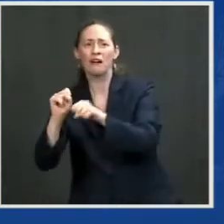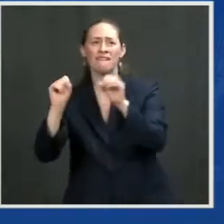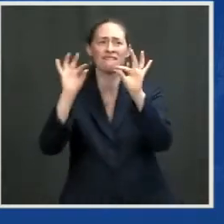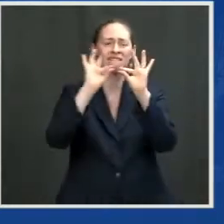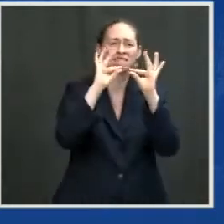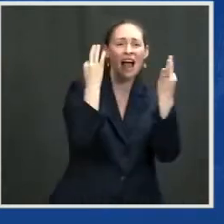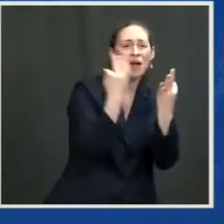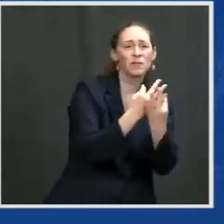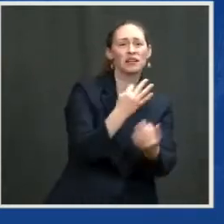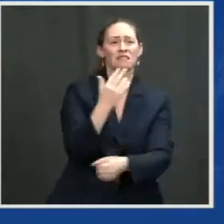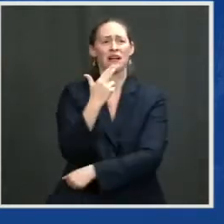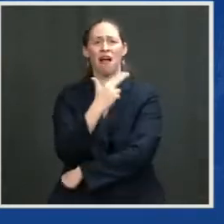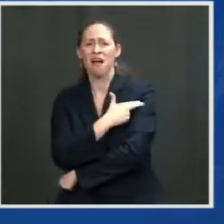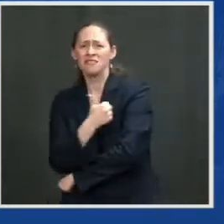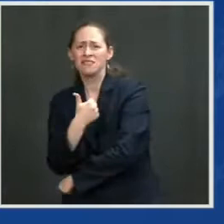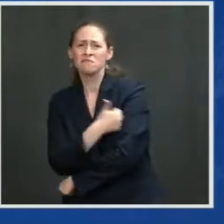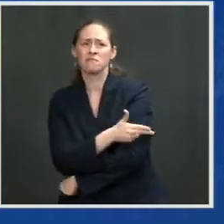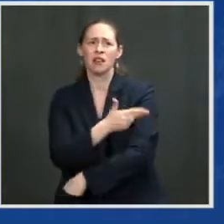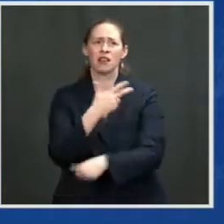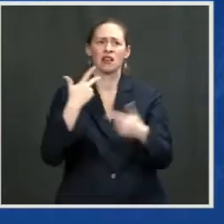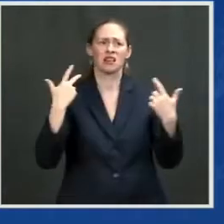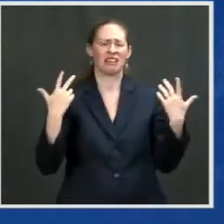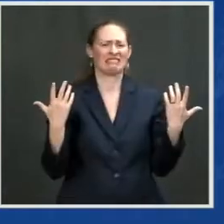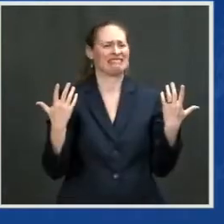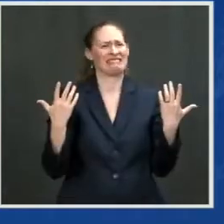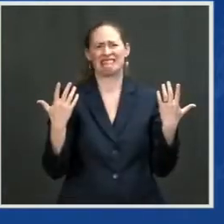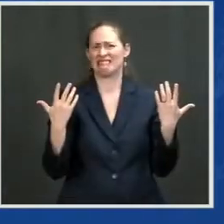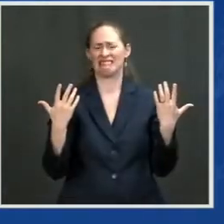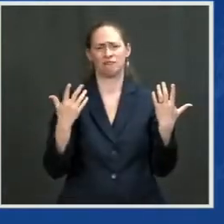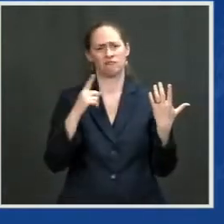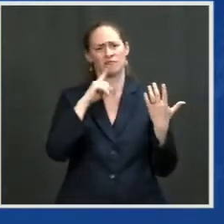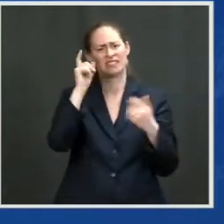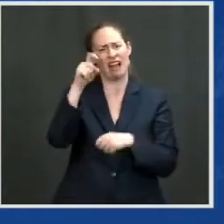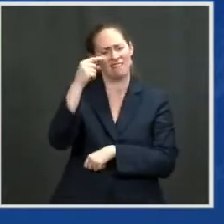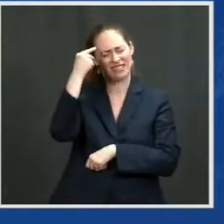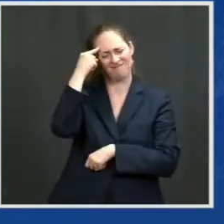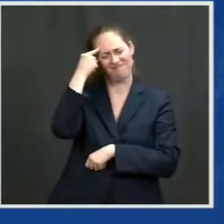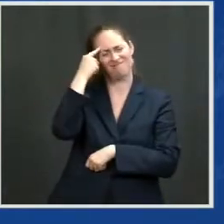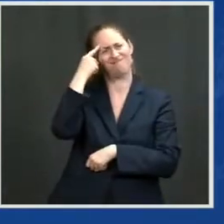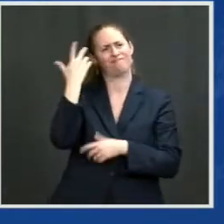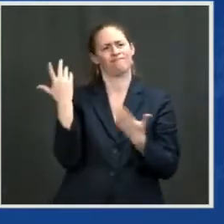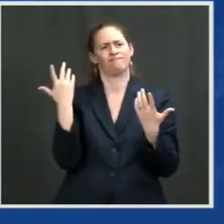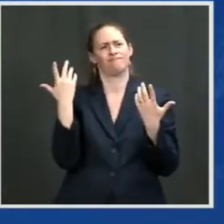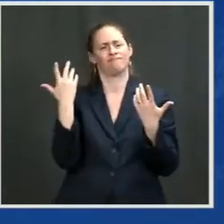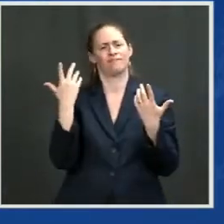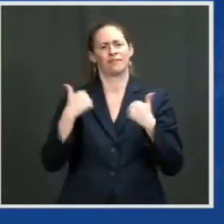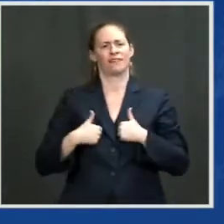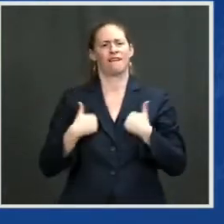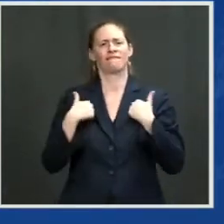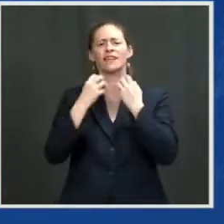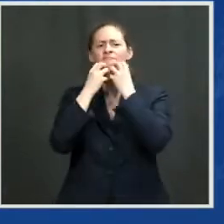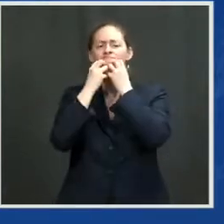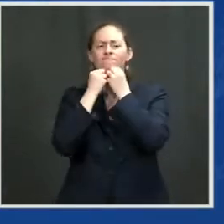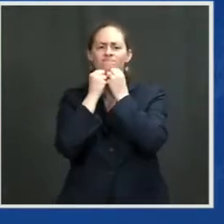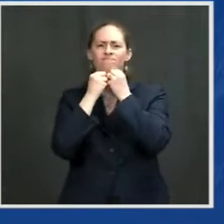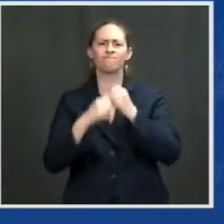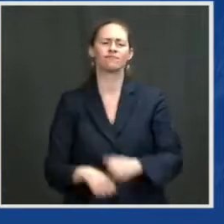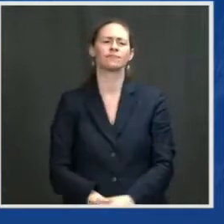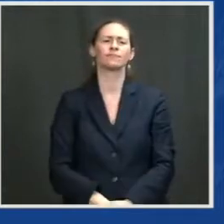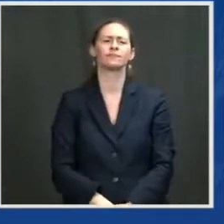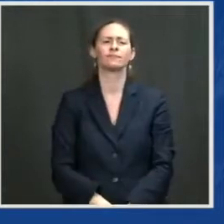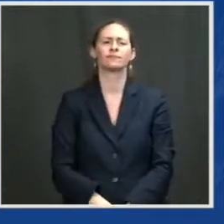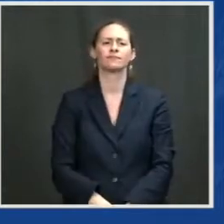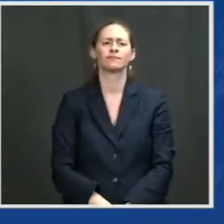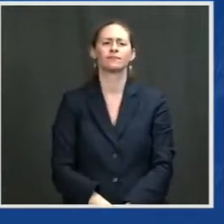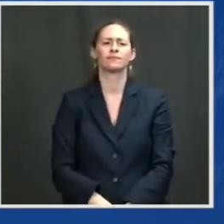jobs and also saving lives. You know, my mother used to have an expression, Gov. She'd say, out of everything bad, Joey, something good will come if you look